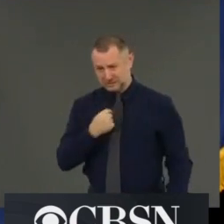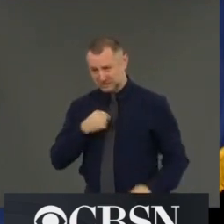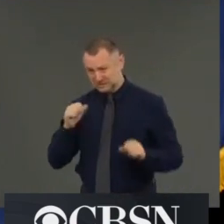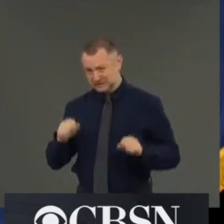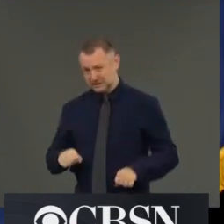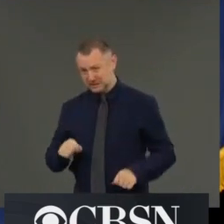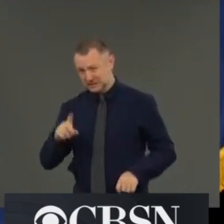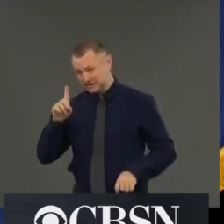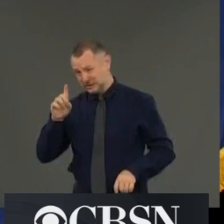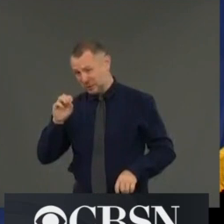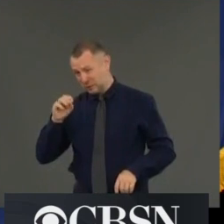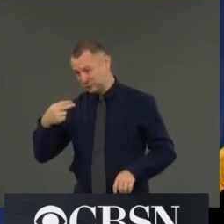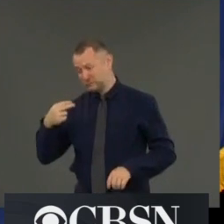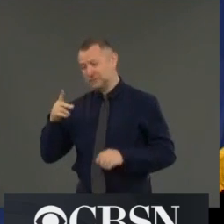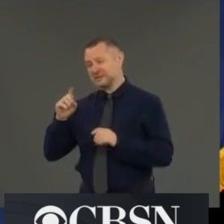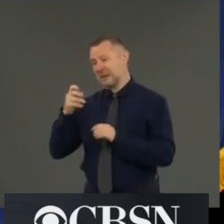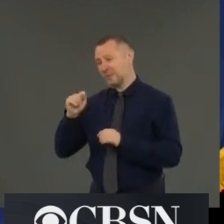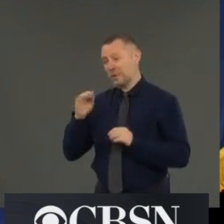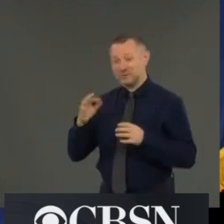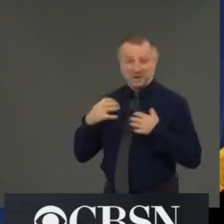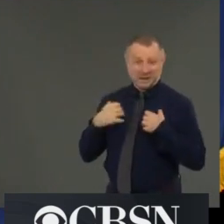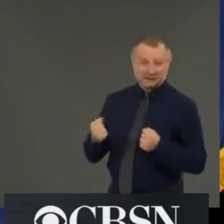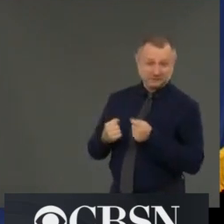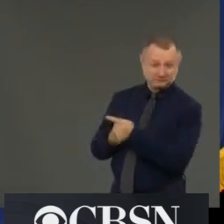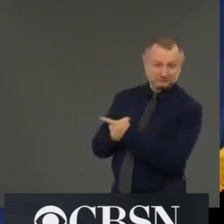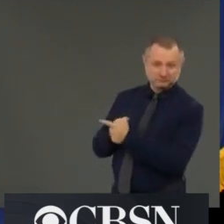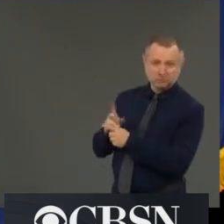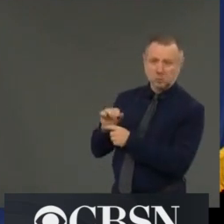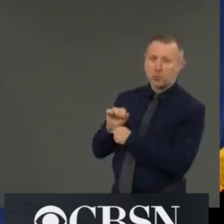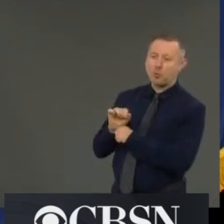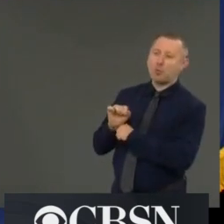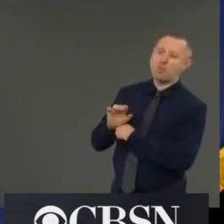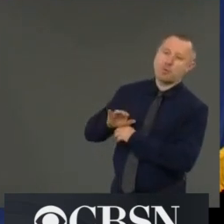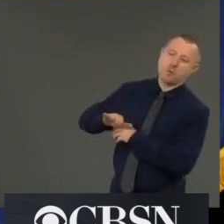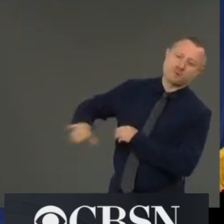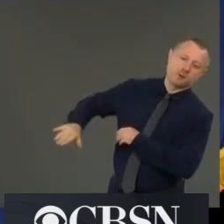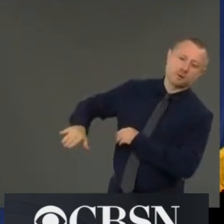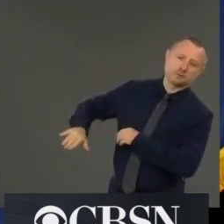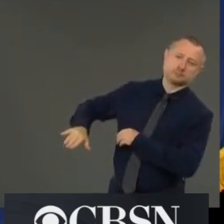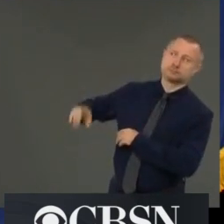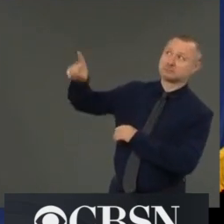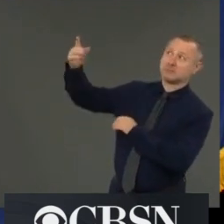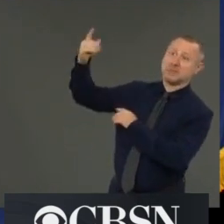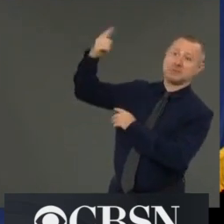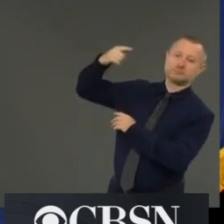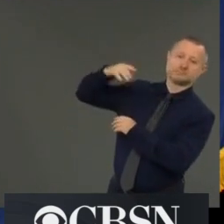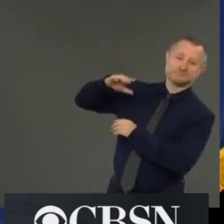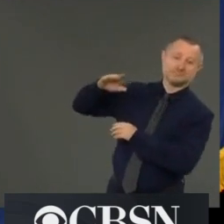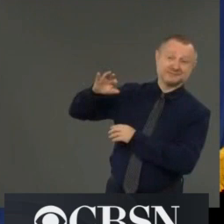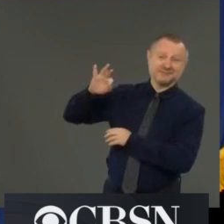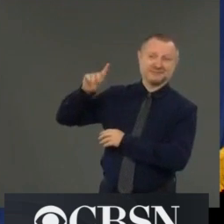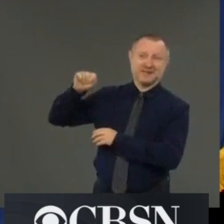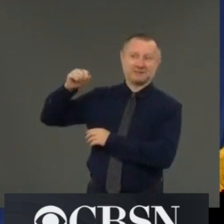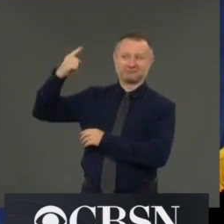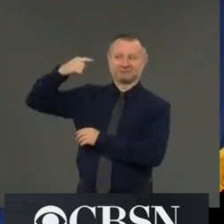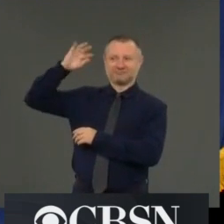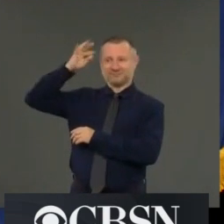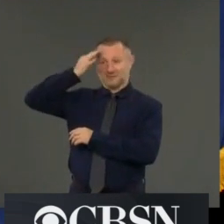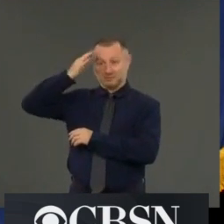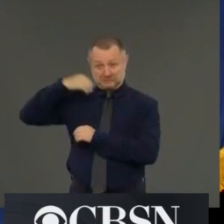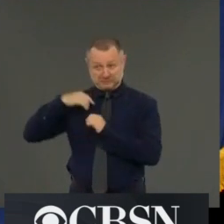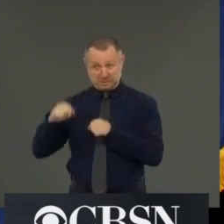essence, overrule an FDA approval? That is a legal question that we are looking at. Part of